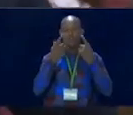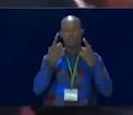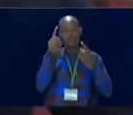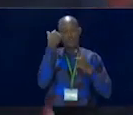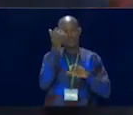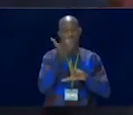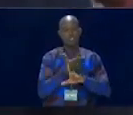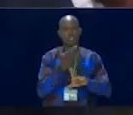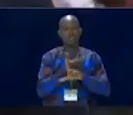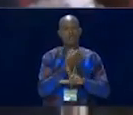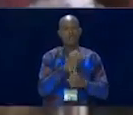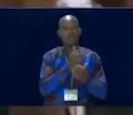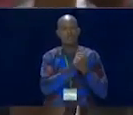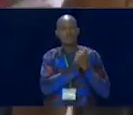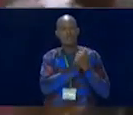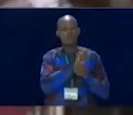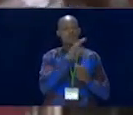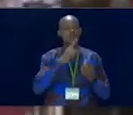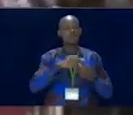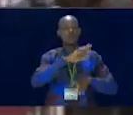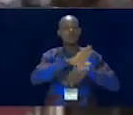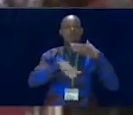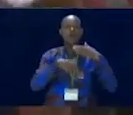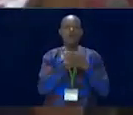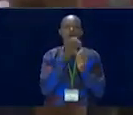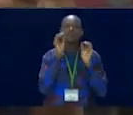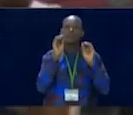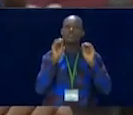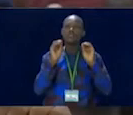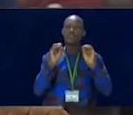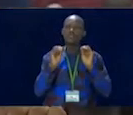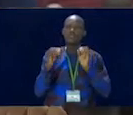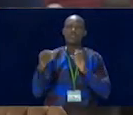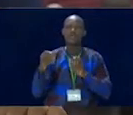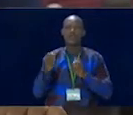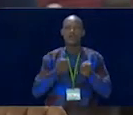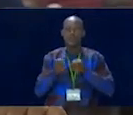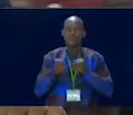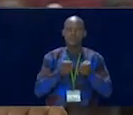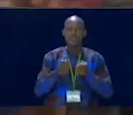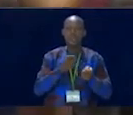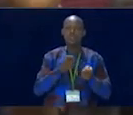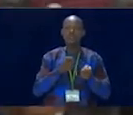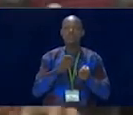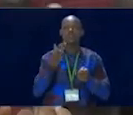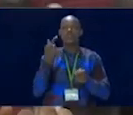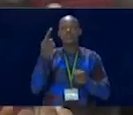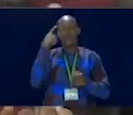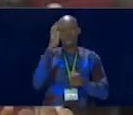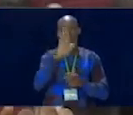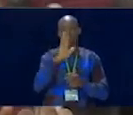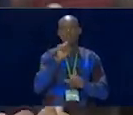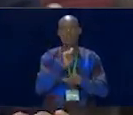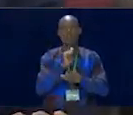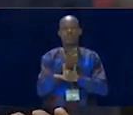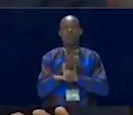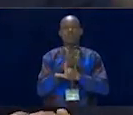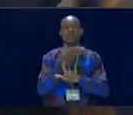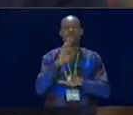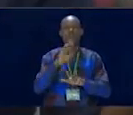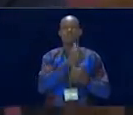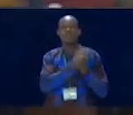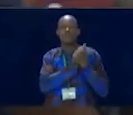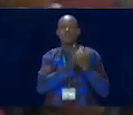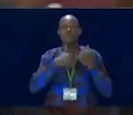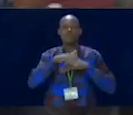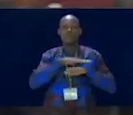you to every teacher, to every coordinator. Thank you for your labor of love over us. I pray in the name of Jesus that